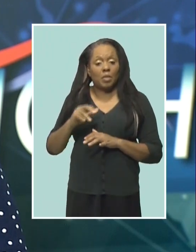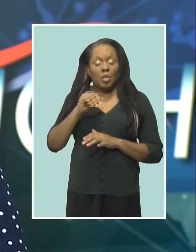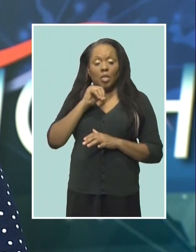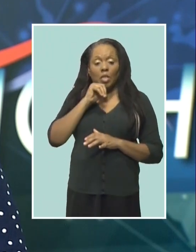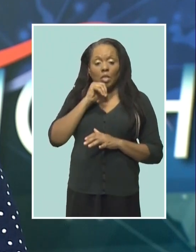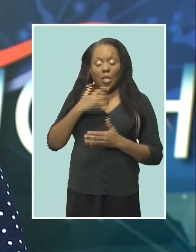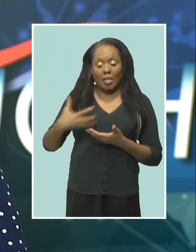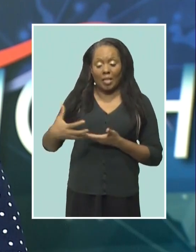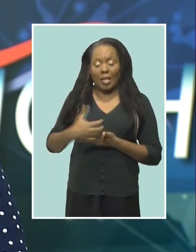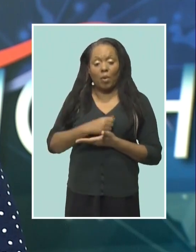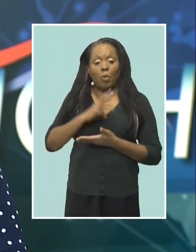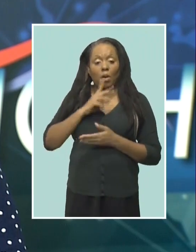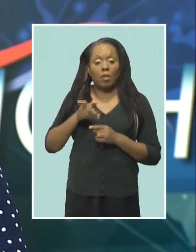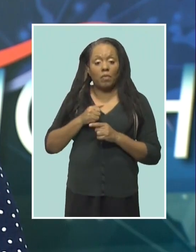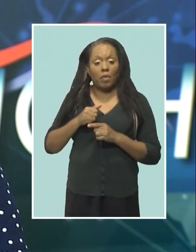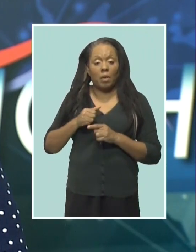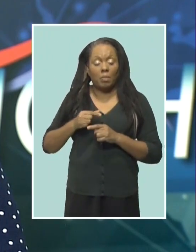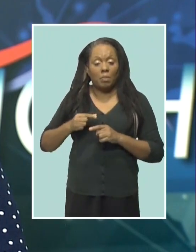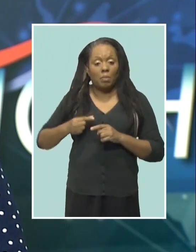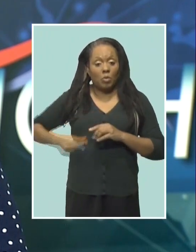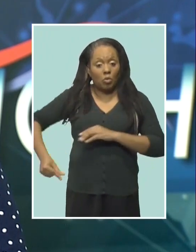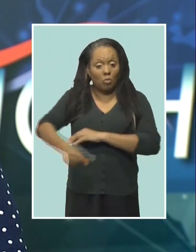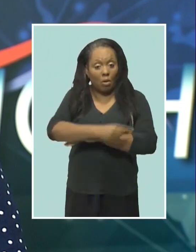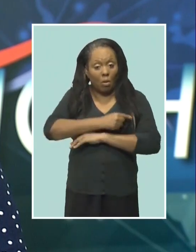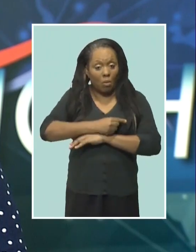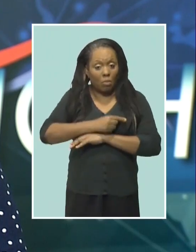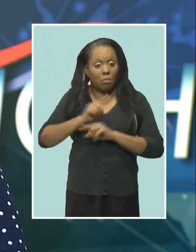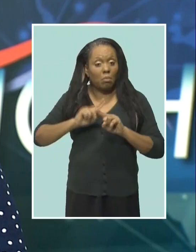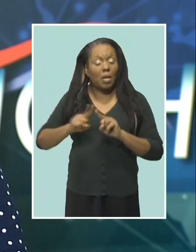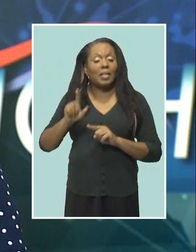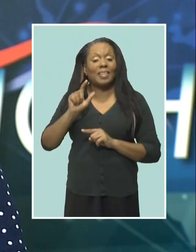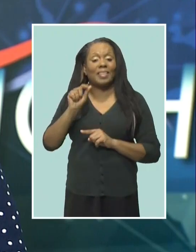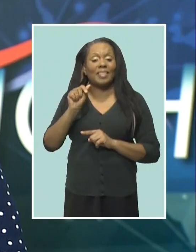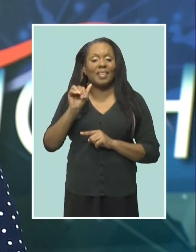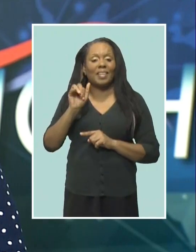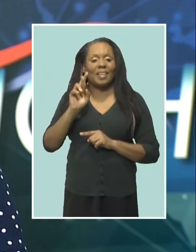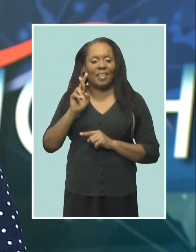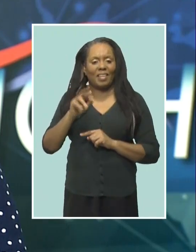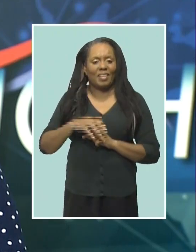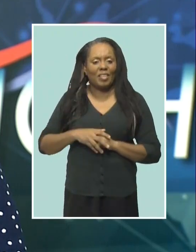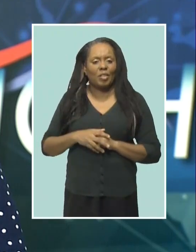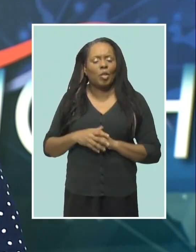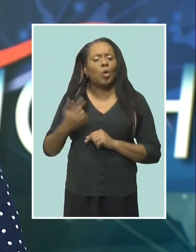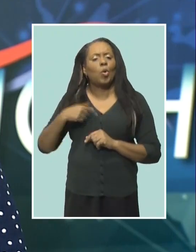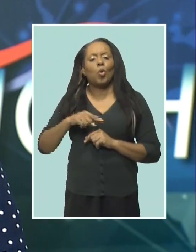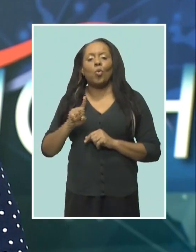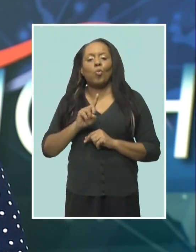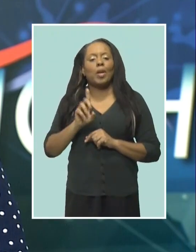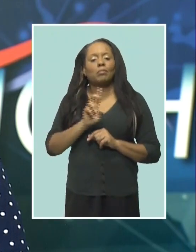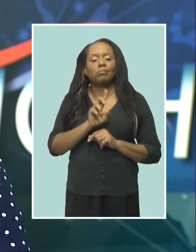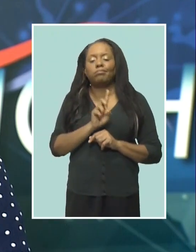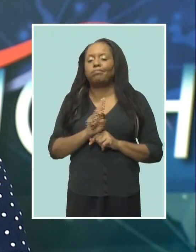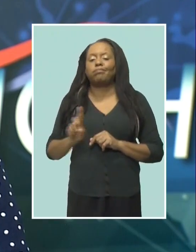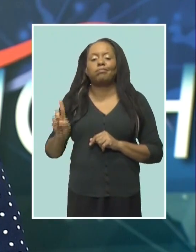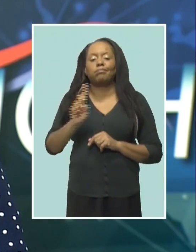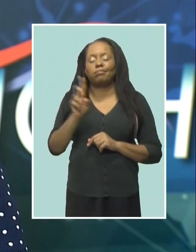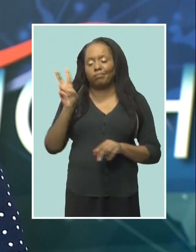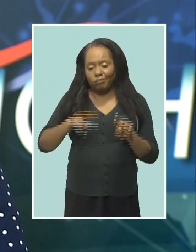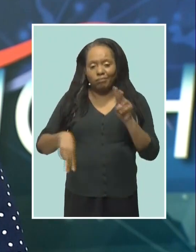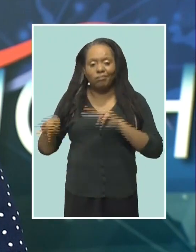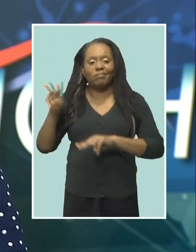from the ground, but from the air. Trevor Thorpe toured the plant located at Walk Spring in St. Thomas and filed this